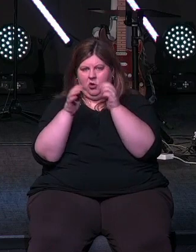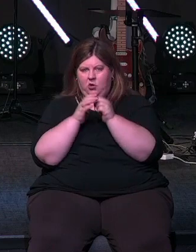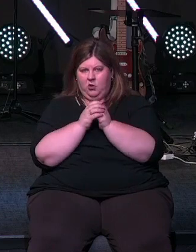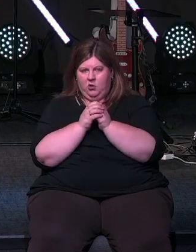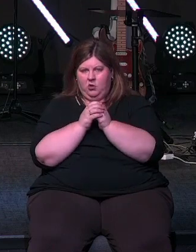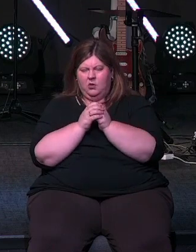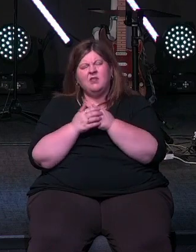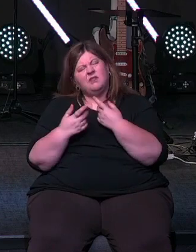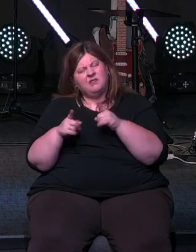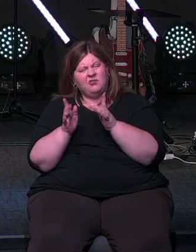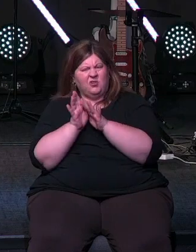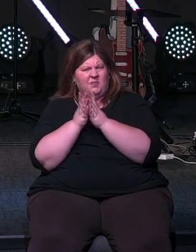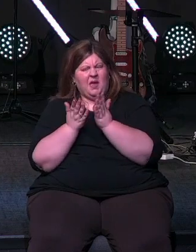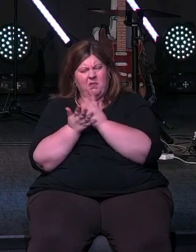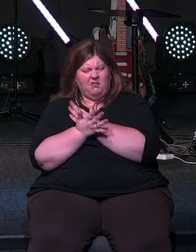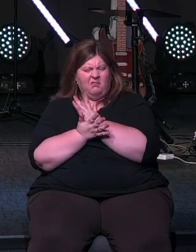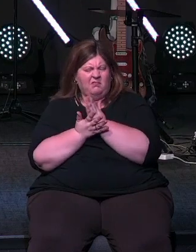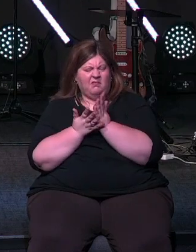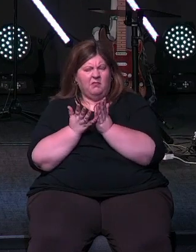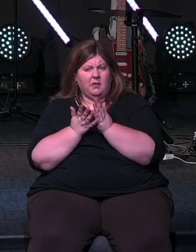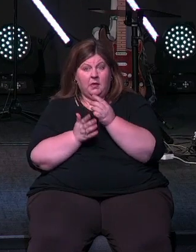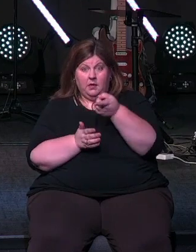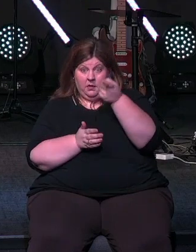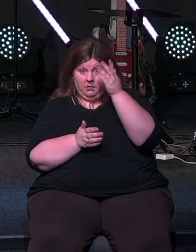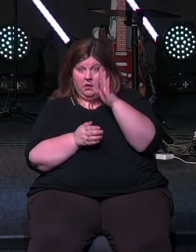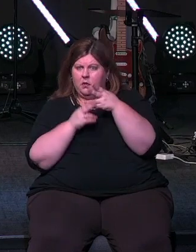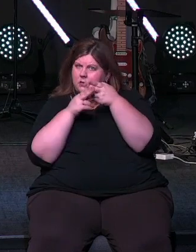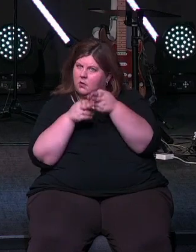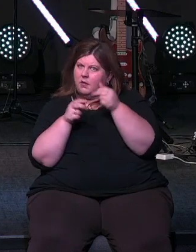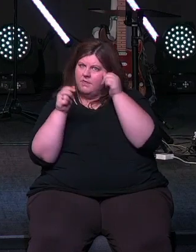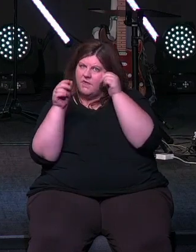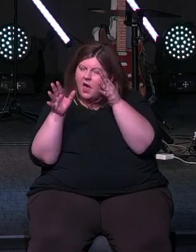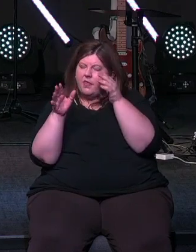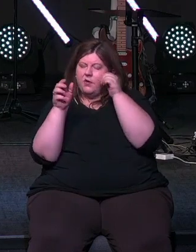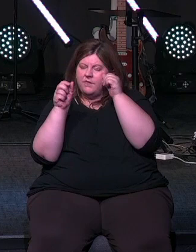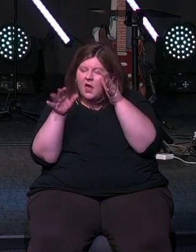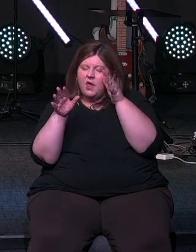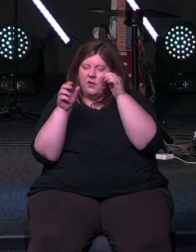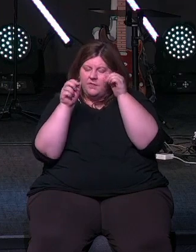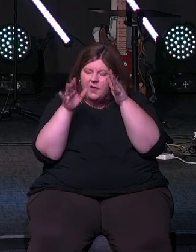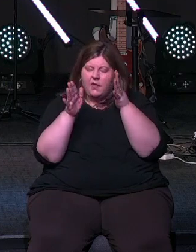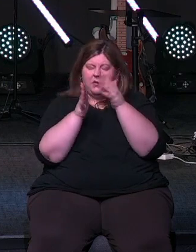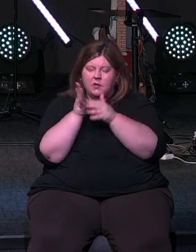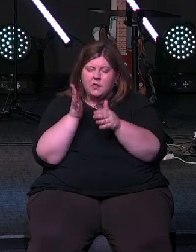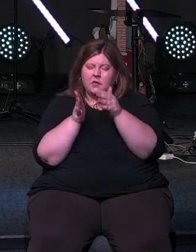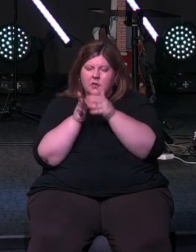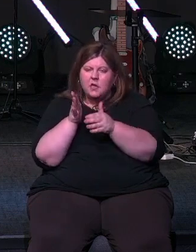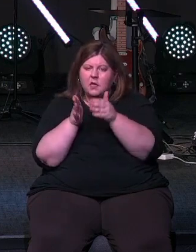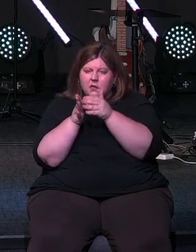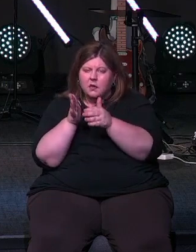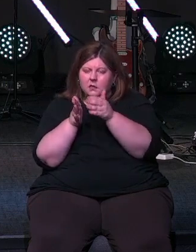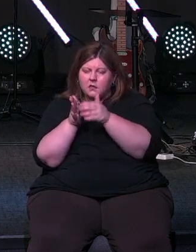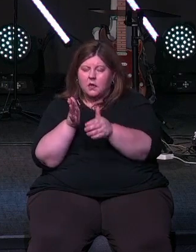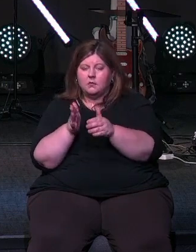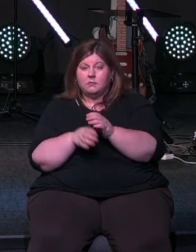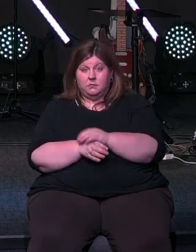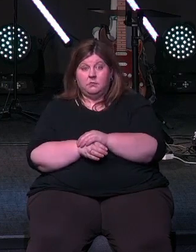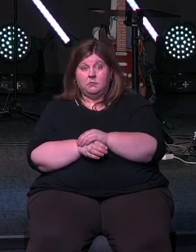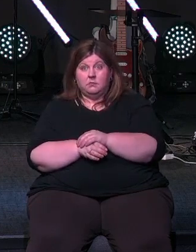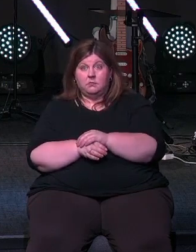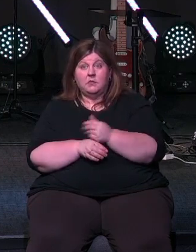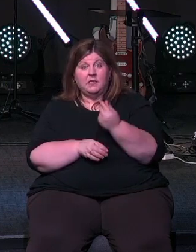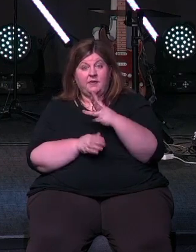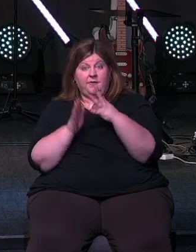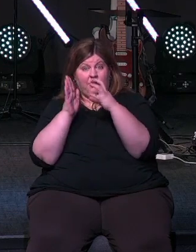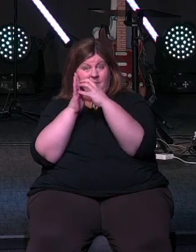Throughout the Bible, God is referred to as Father over and over and over and over again. Here's a couple